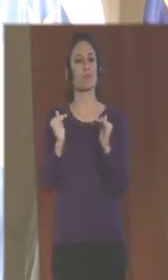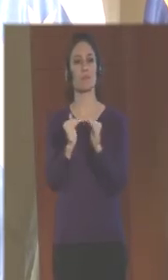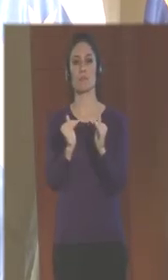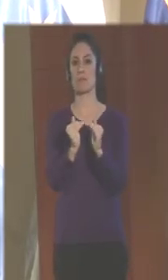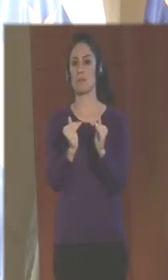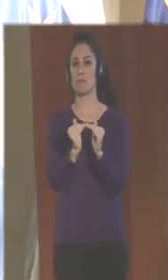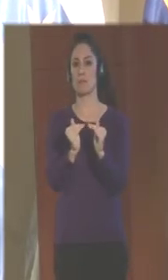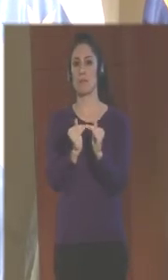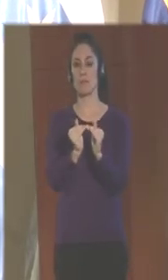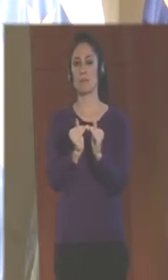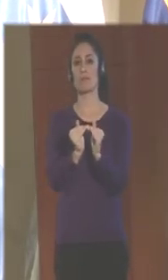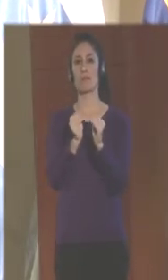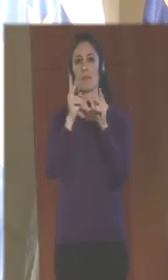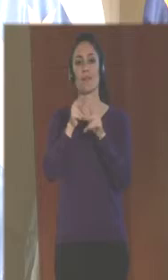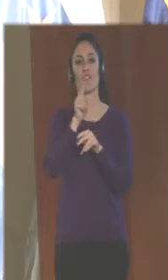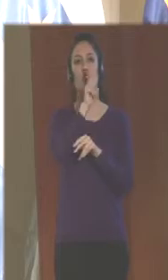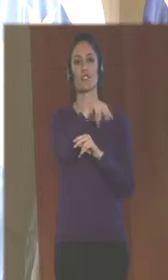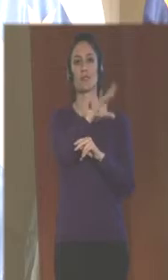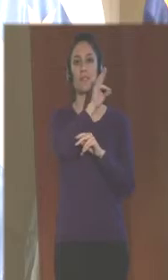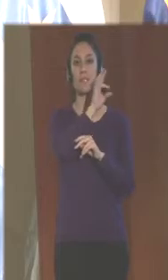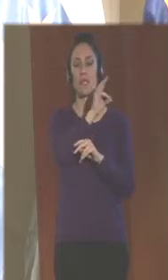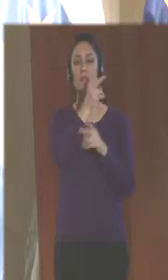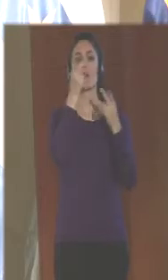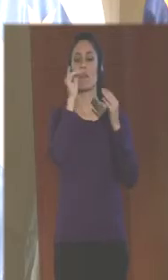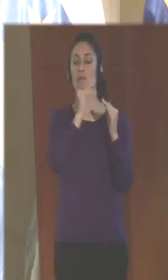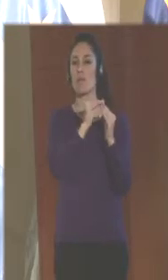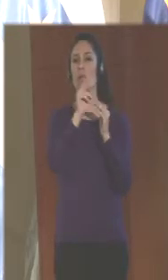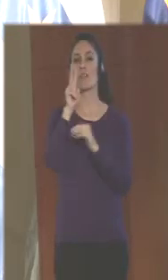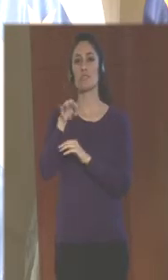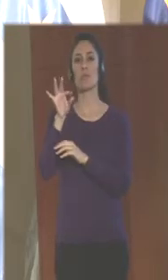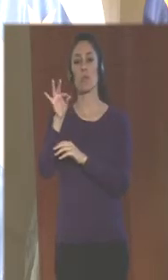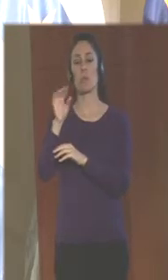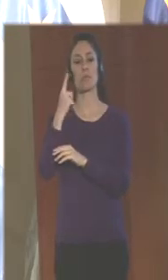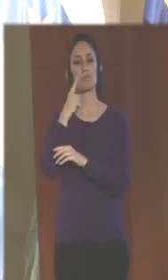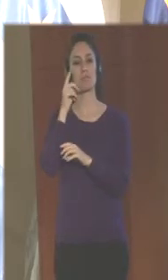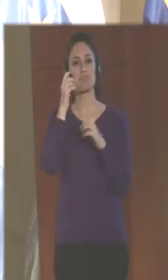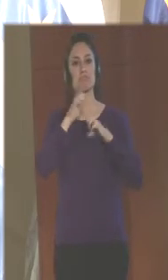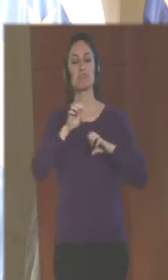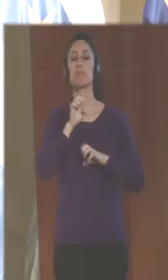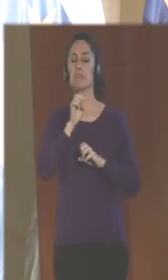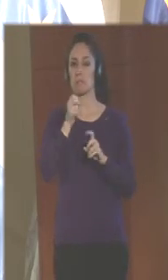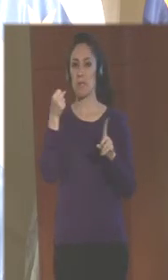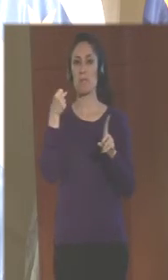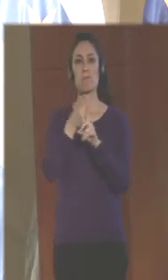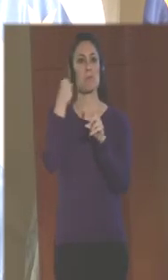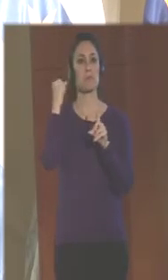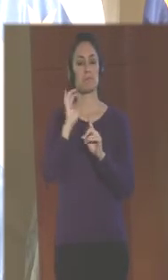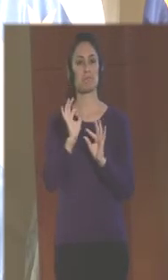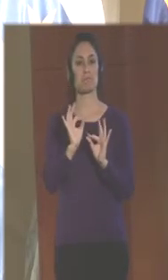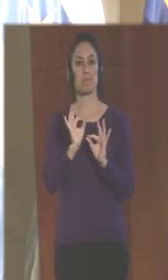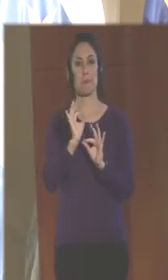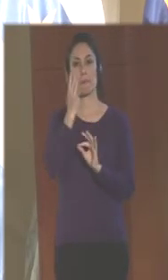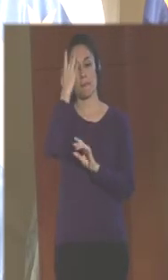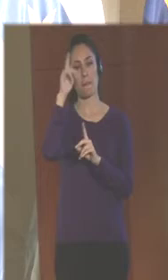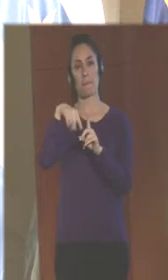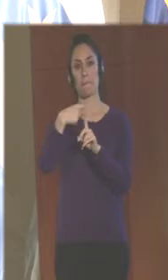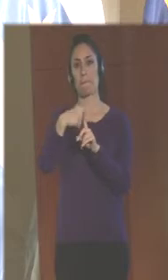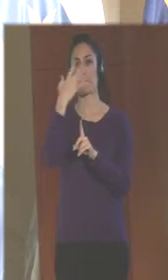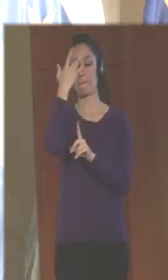we had another event, a similar event to the one that happened in 2007, and thanks to the mitigation